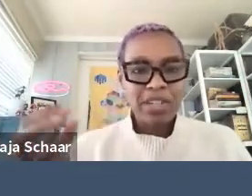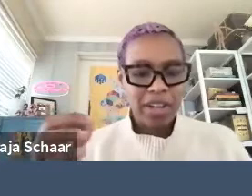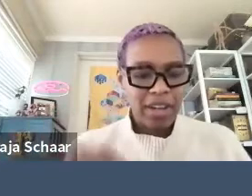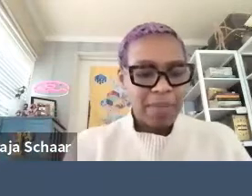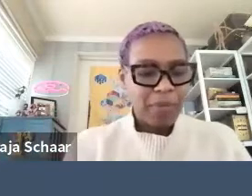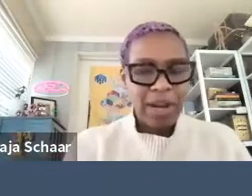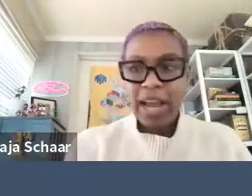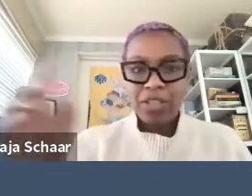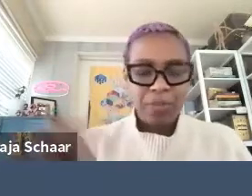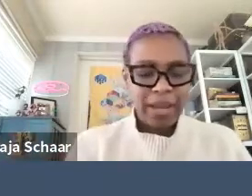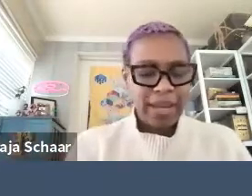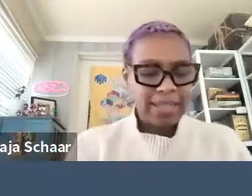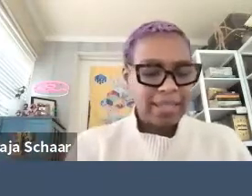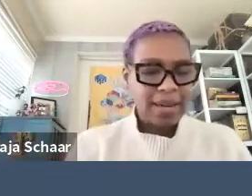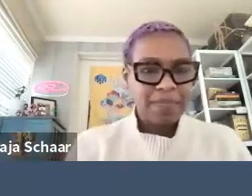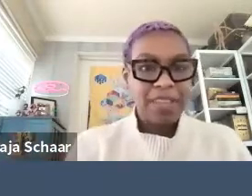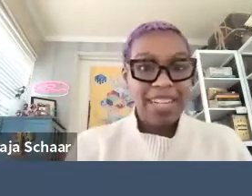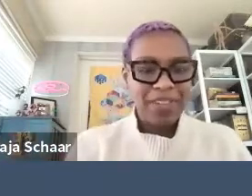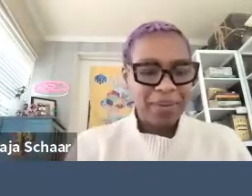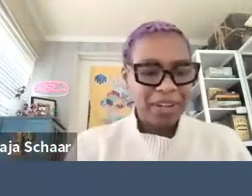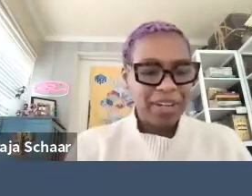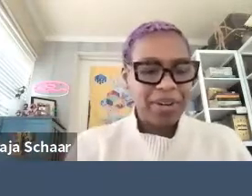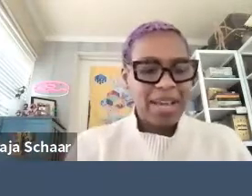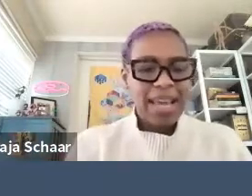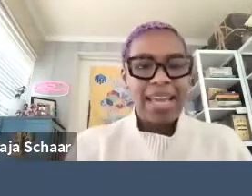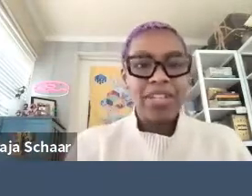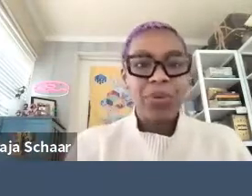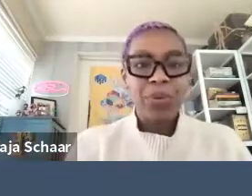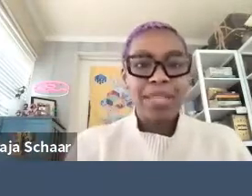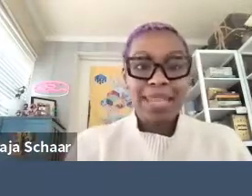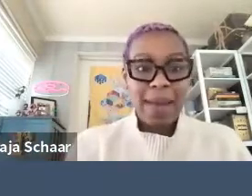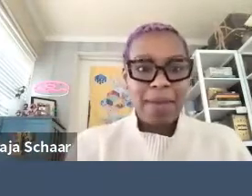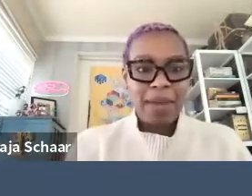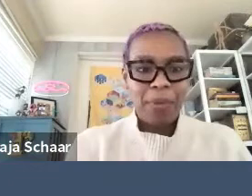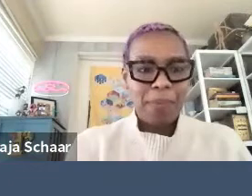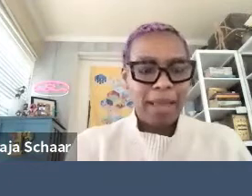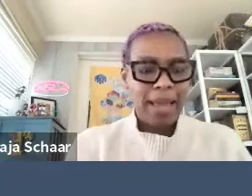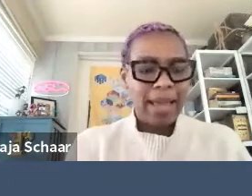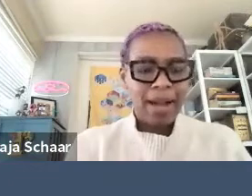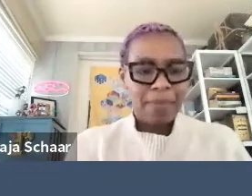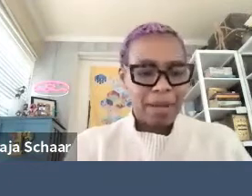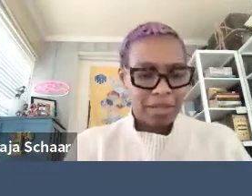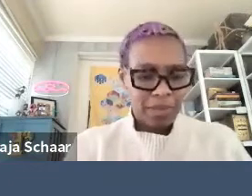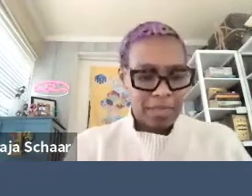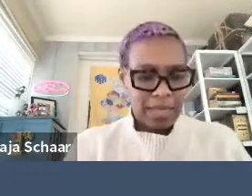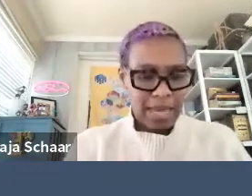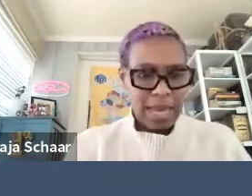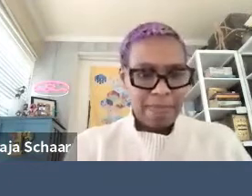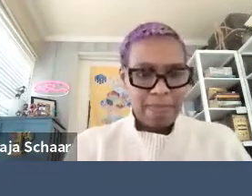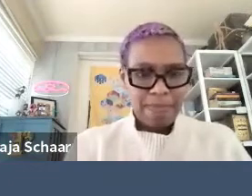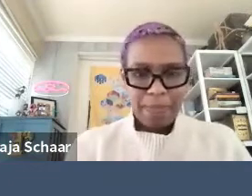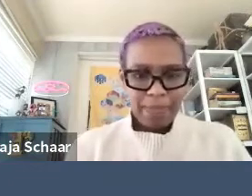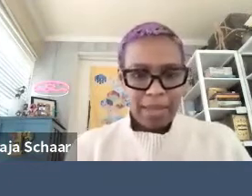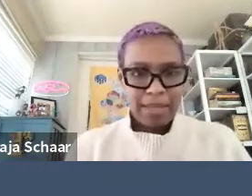to transition right now to my next, to the activity that we're going to do, is through this game that we play. Actually, I'm going